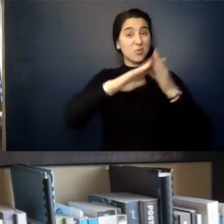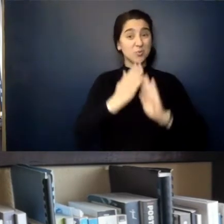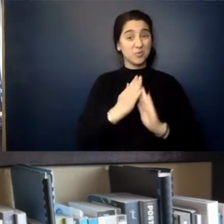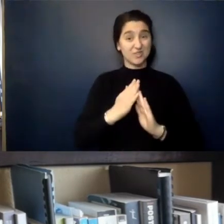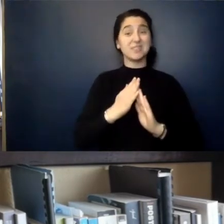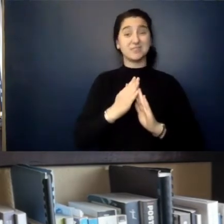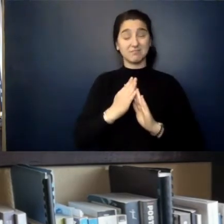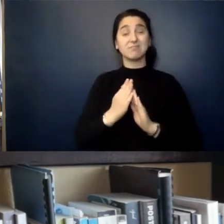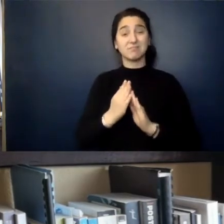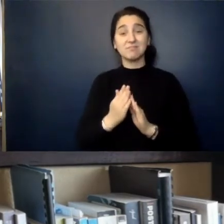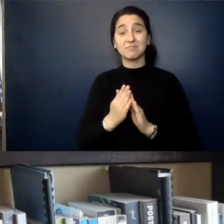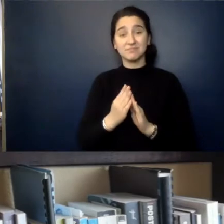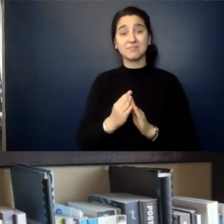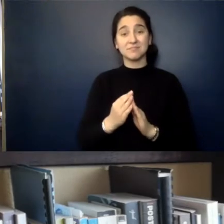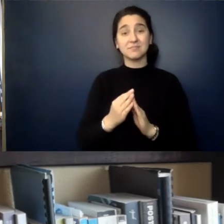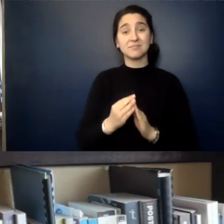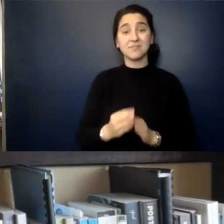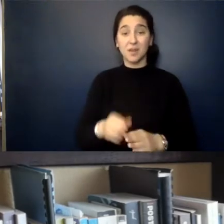gives life to them